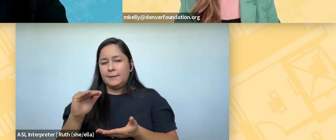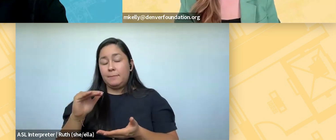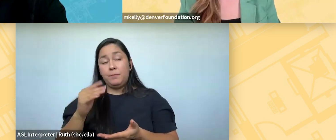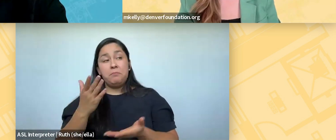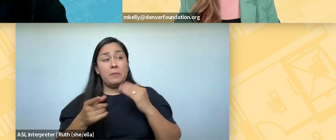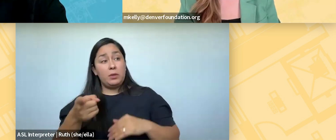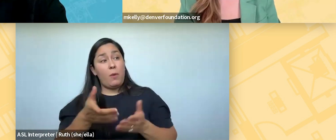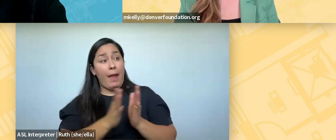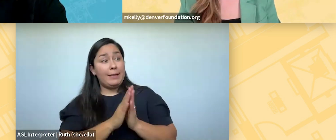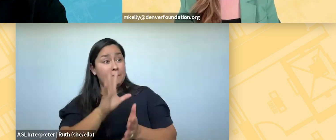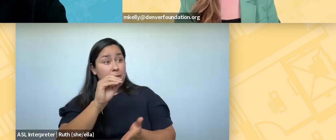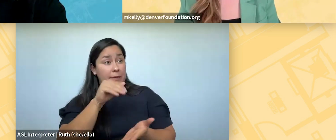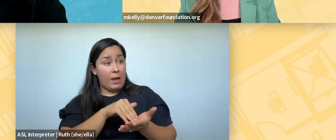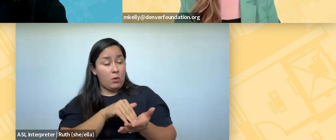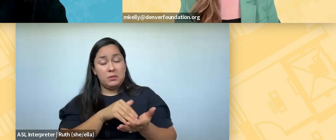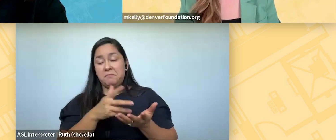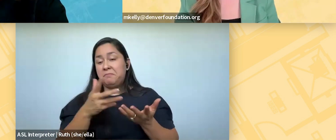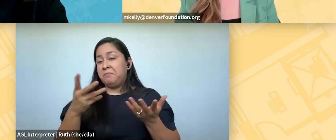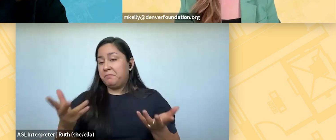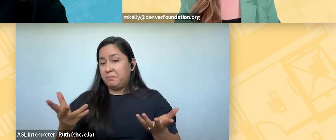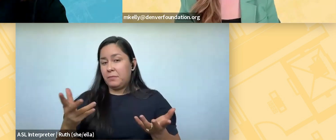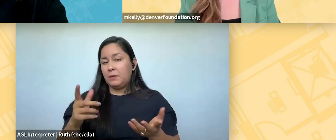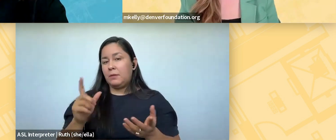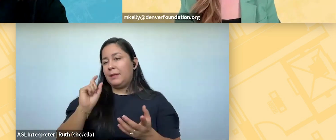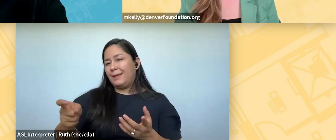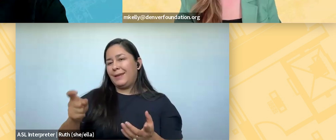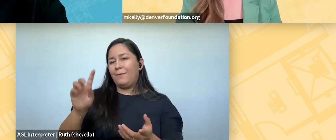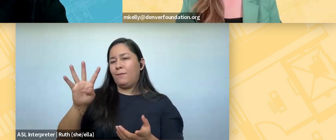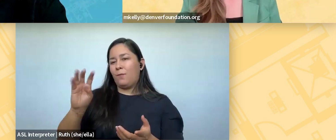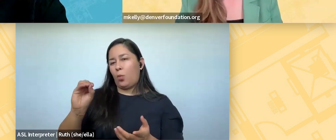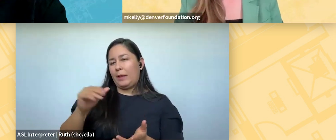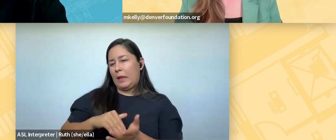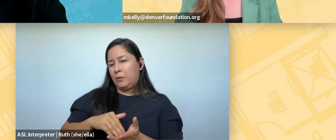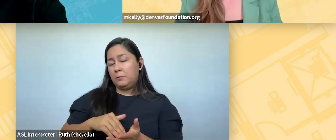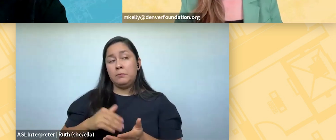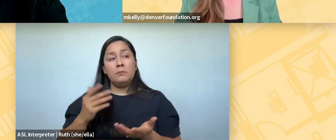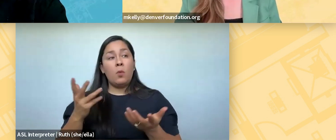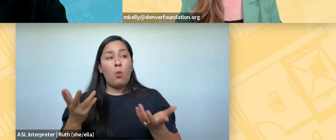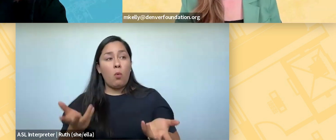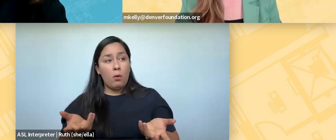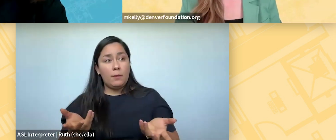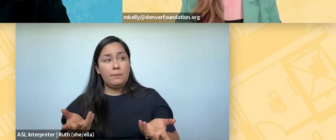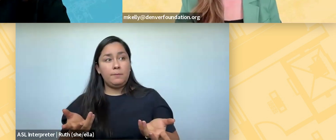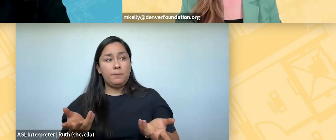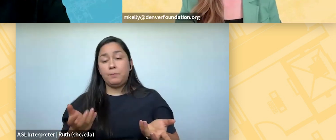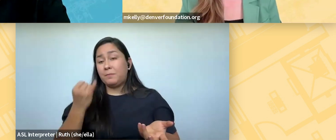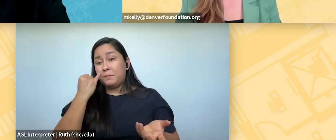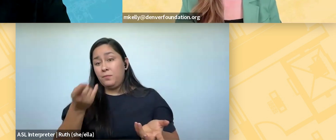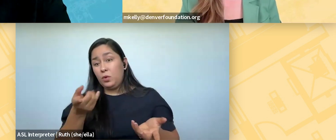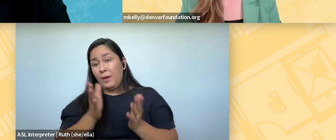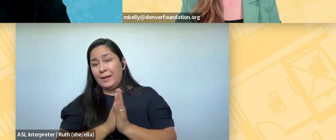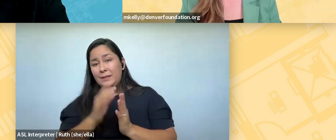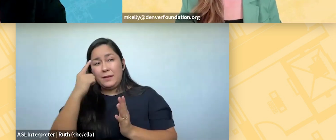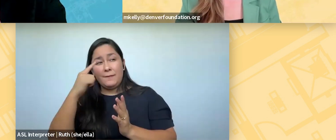for $50,000 and only get $40,000, or if you ask for 25,